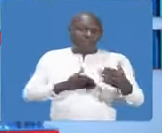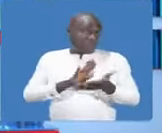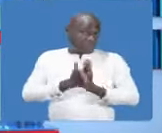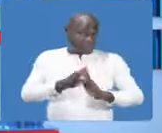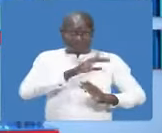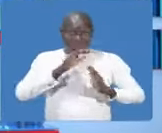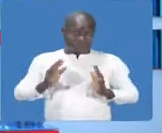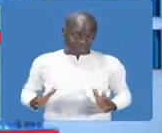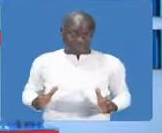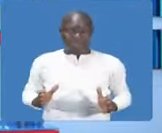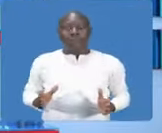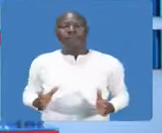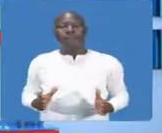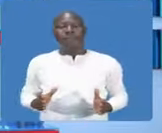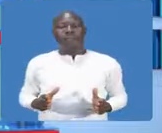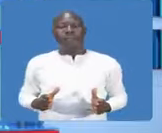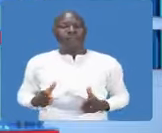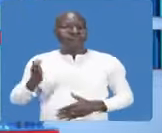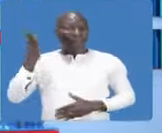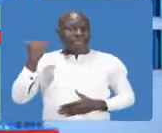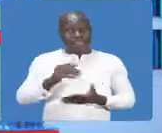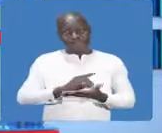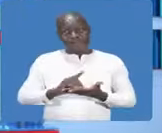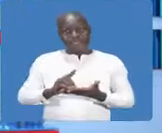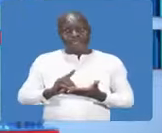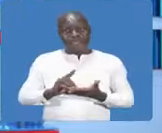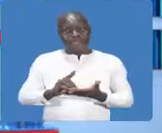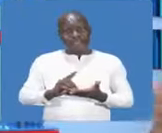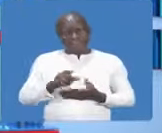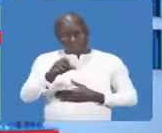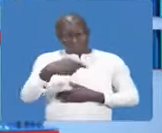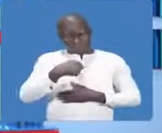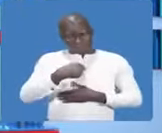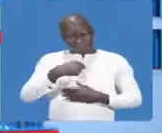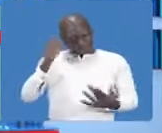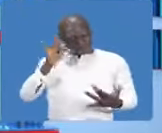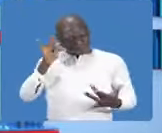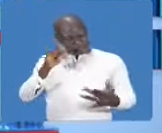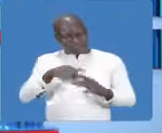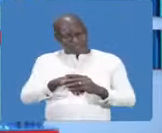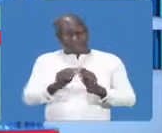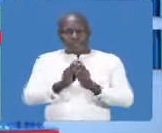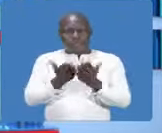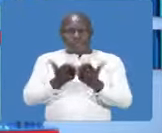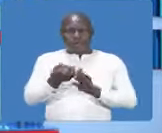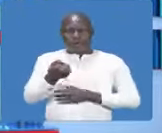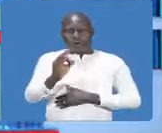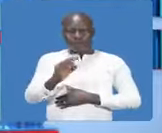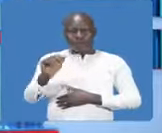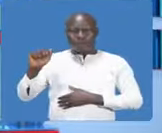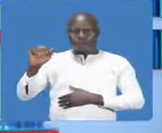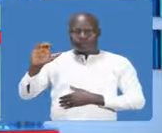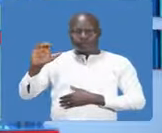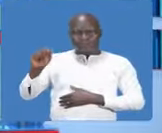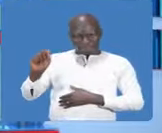beye okristoni no na na wacha etwa emu no me no ehweye ewo asomafo enwuma etimie